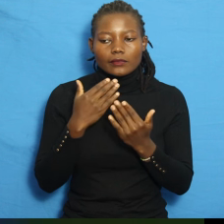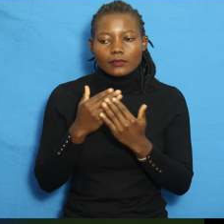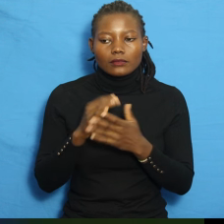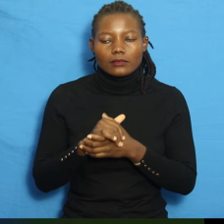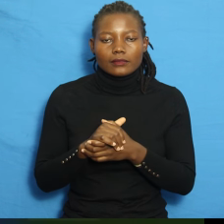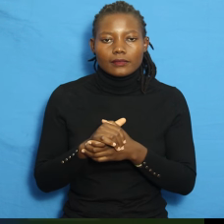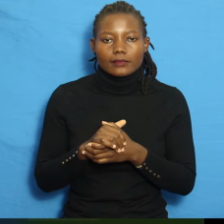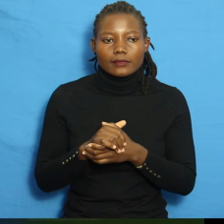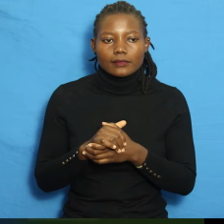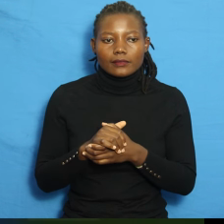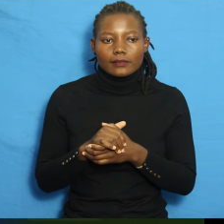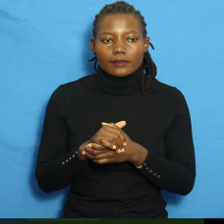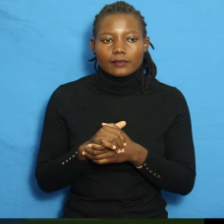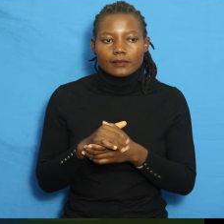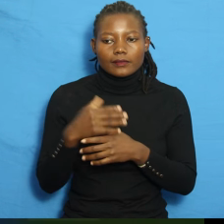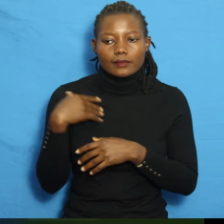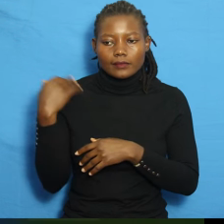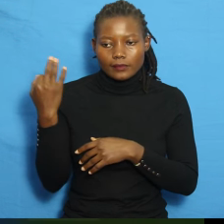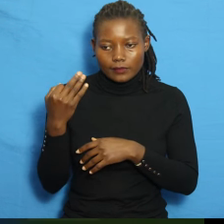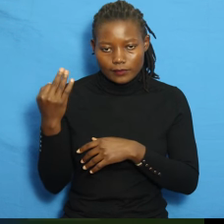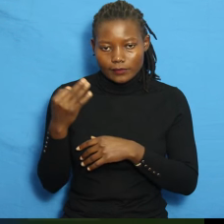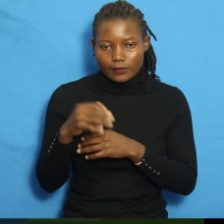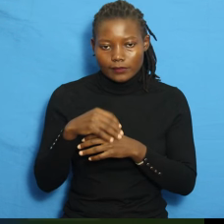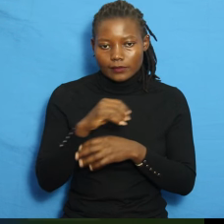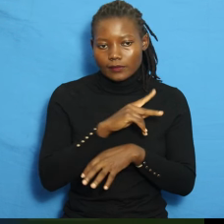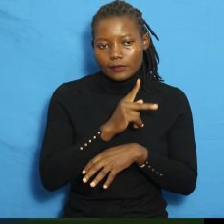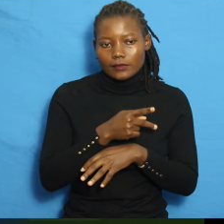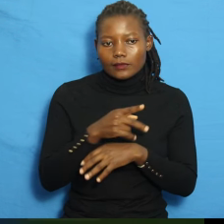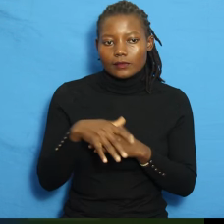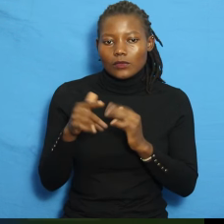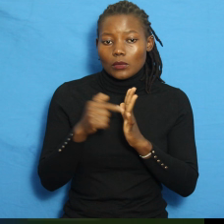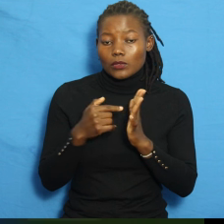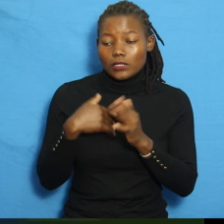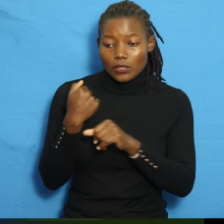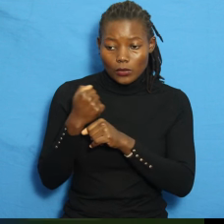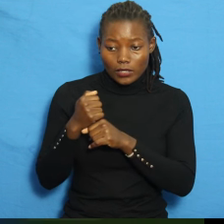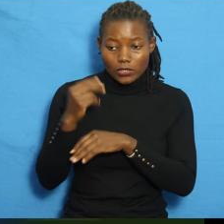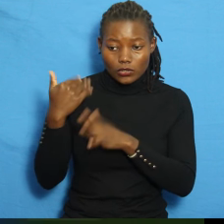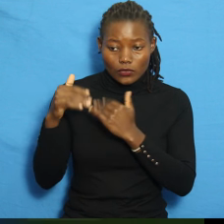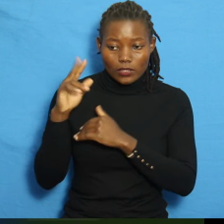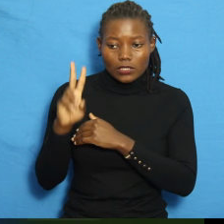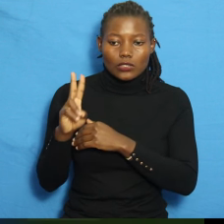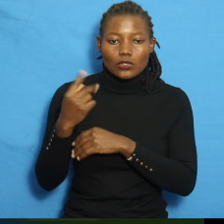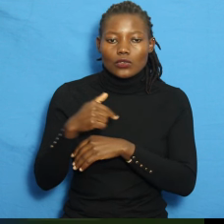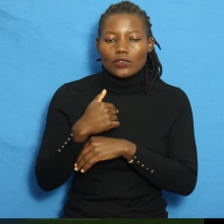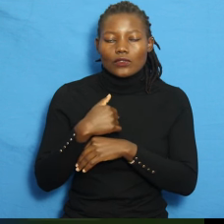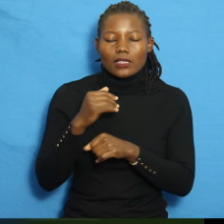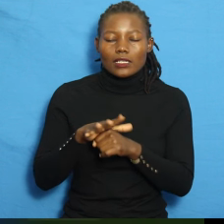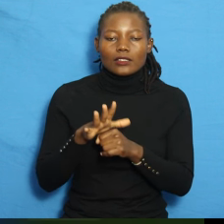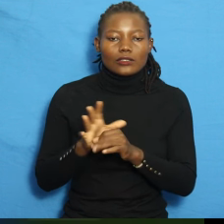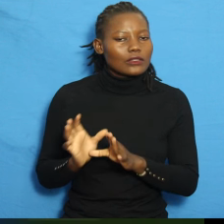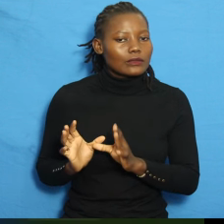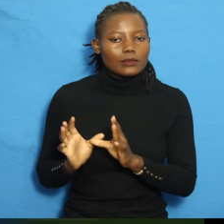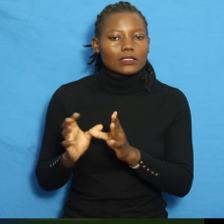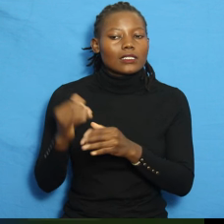condense my presentation into a PowerPoint. I work in two universities, and there's been a lot of pressure